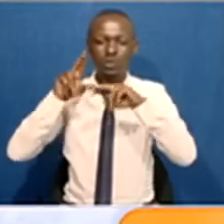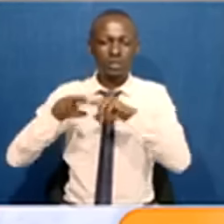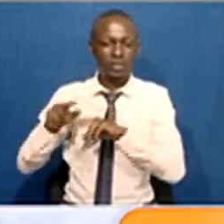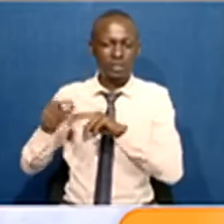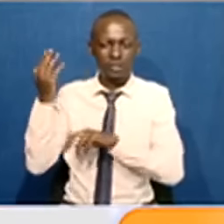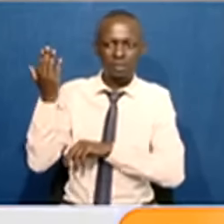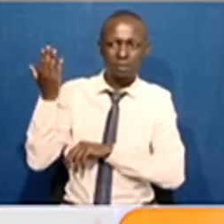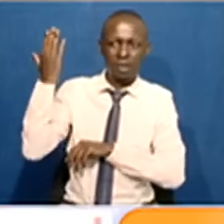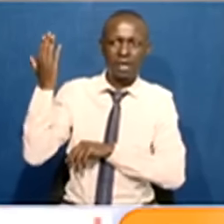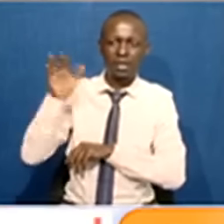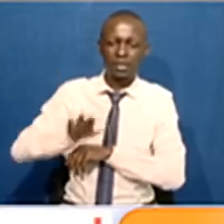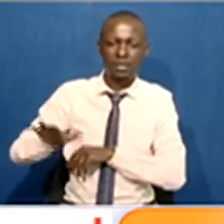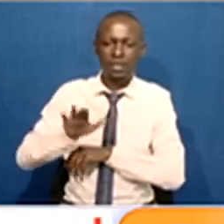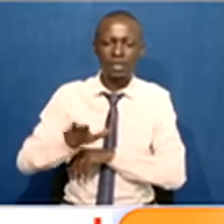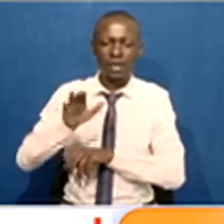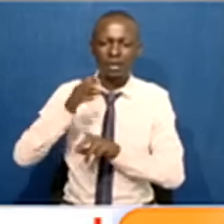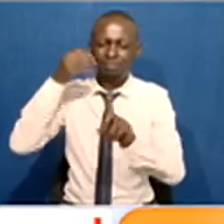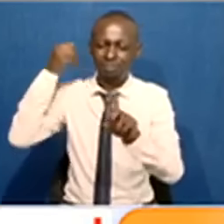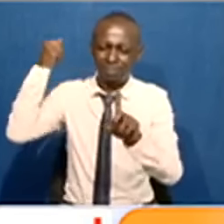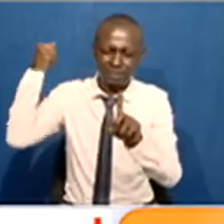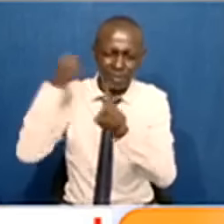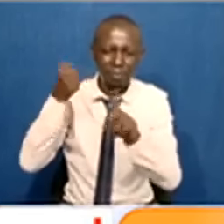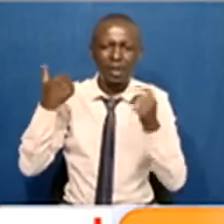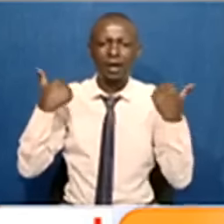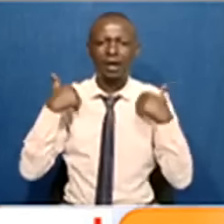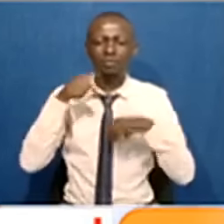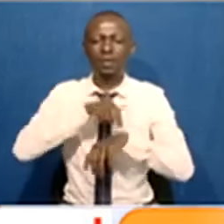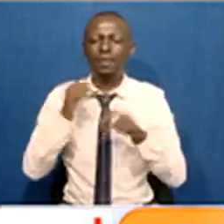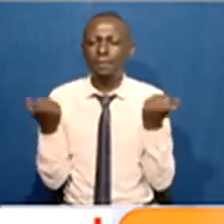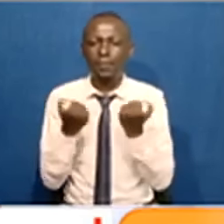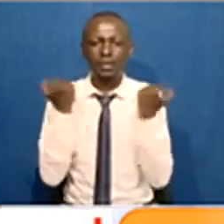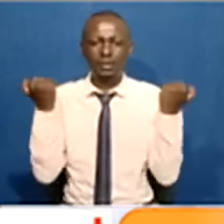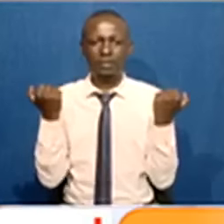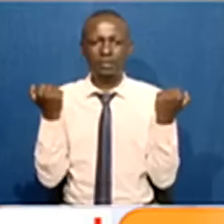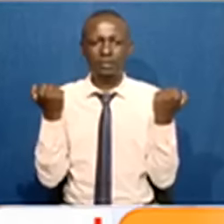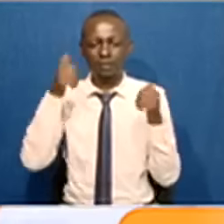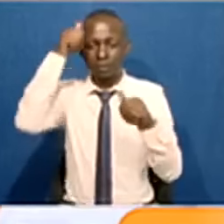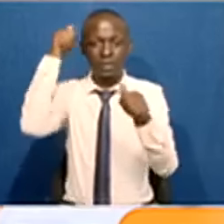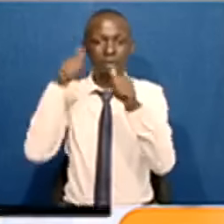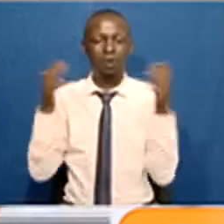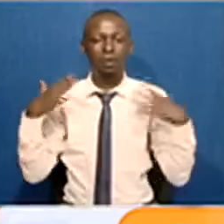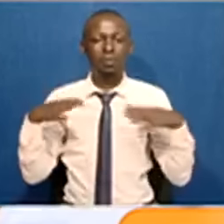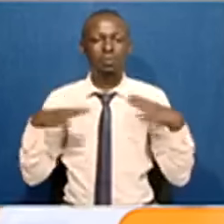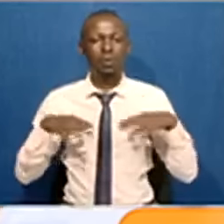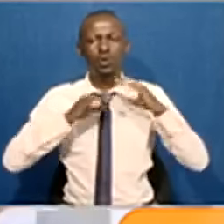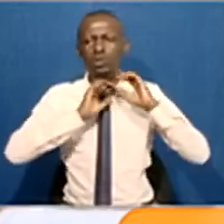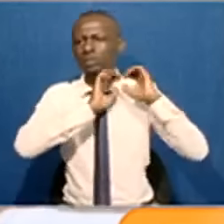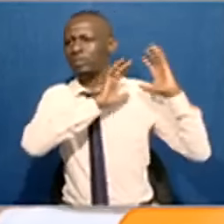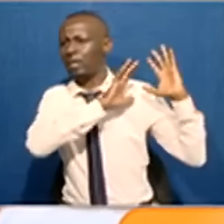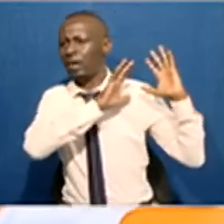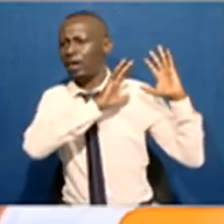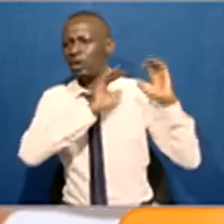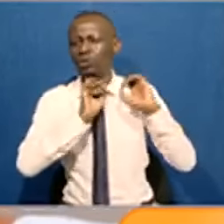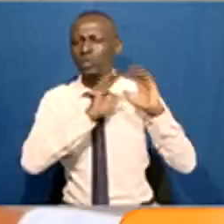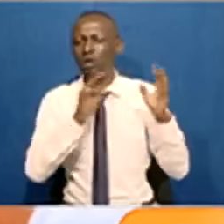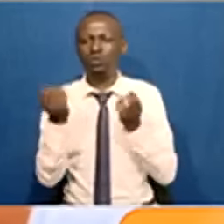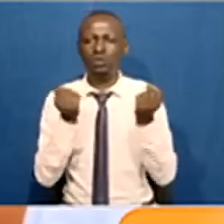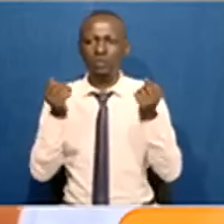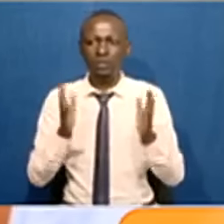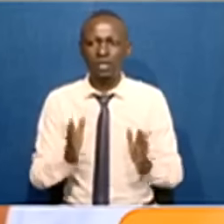greatest impact of the crash. So I remember people shouting, trying to warn the